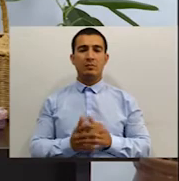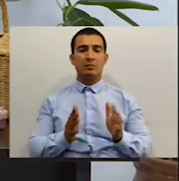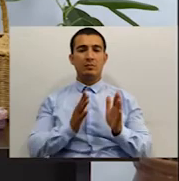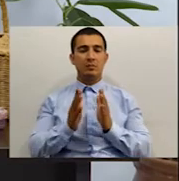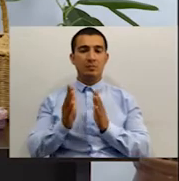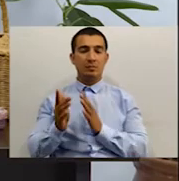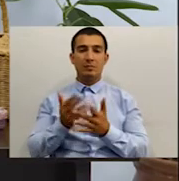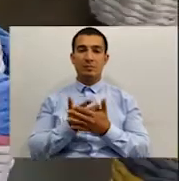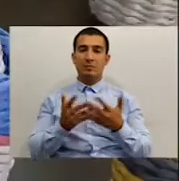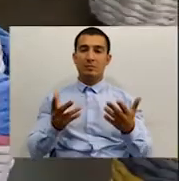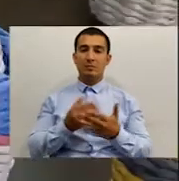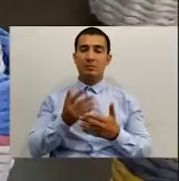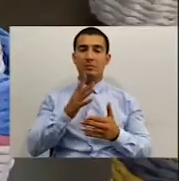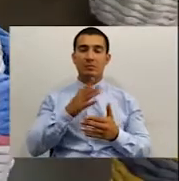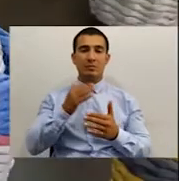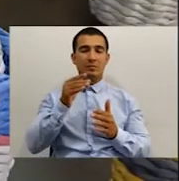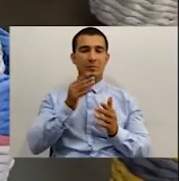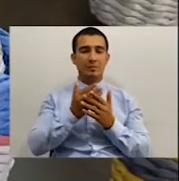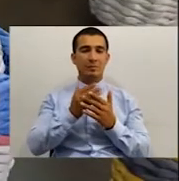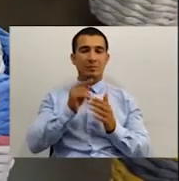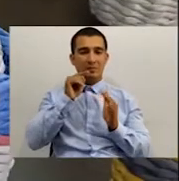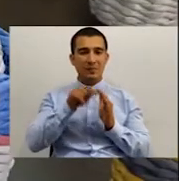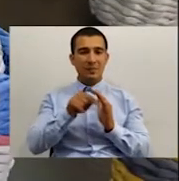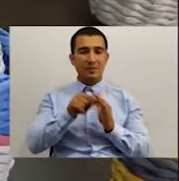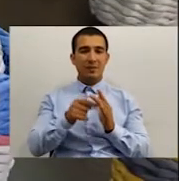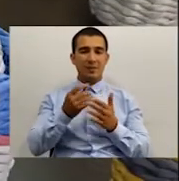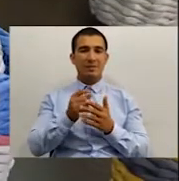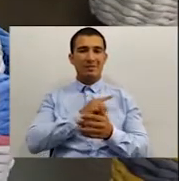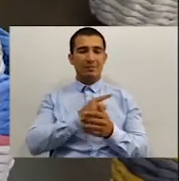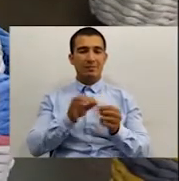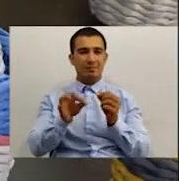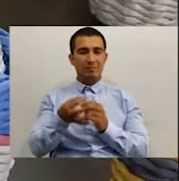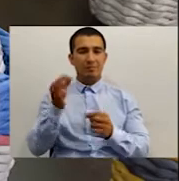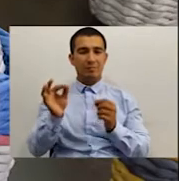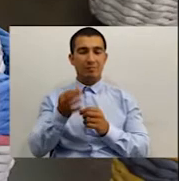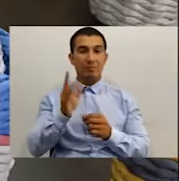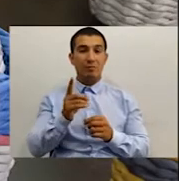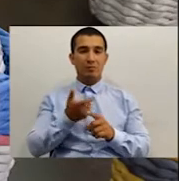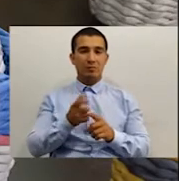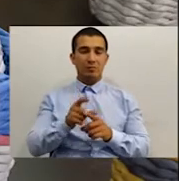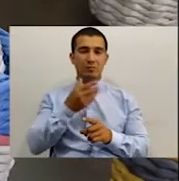Aylantirib, mana bunaqa ichkariroq olib kirsanglar, novdalar chiqib ketmaydi o'shanda.